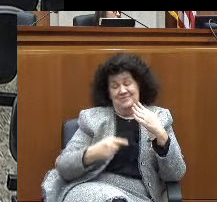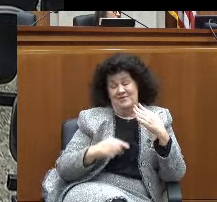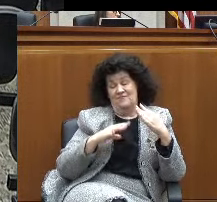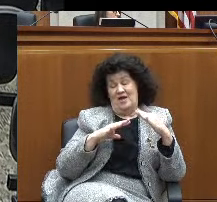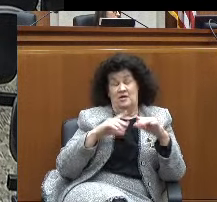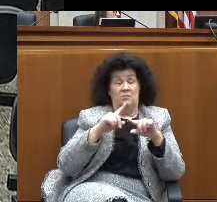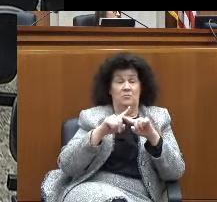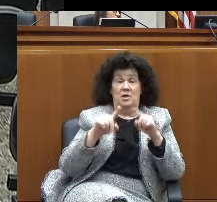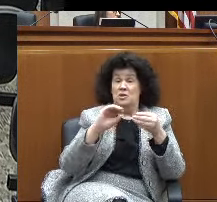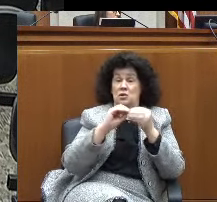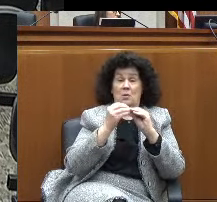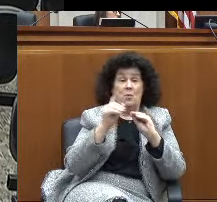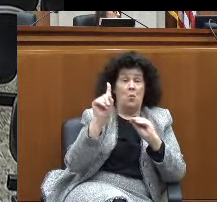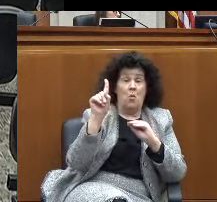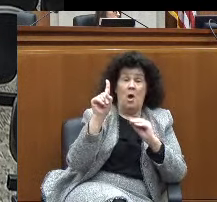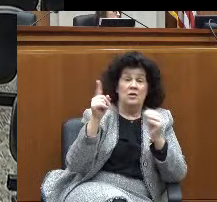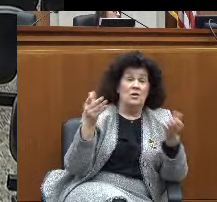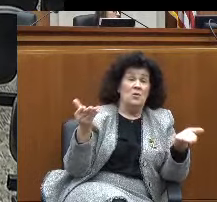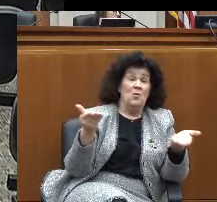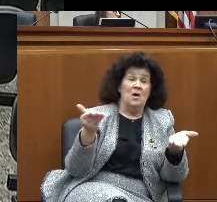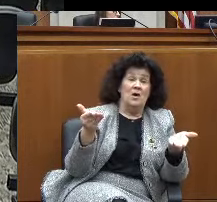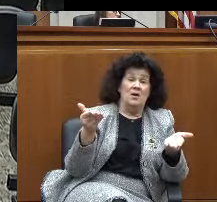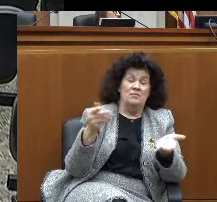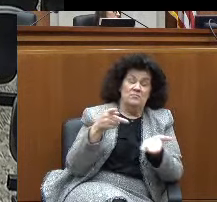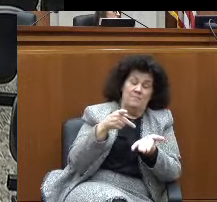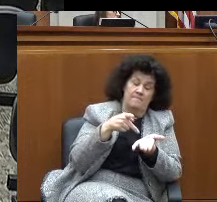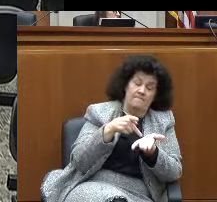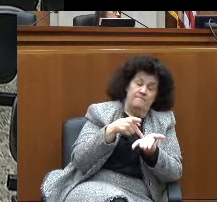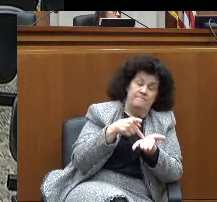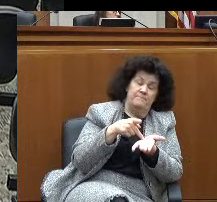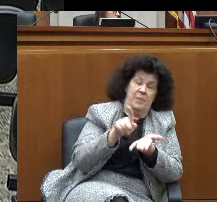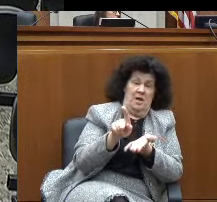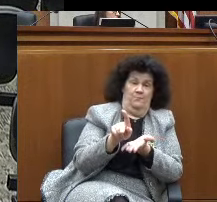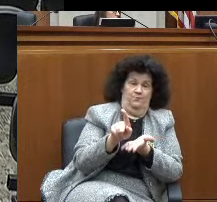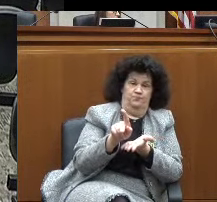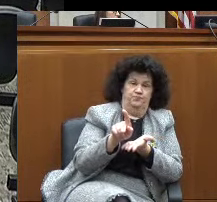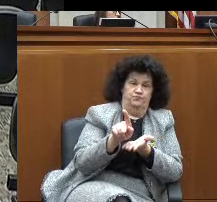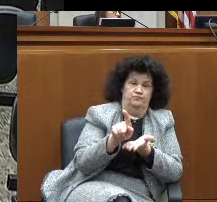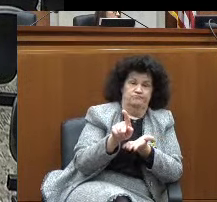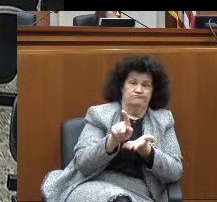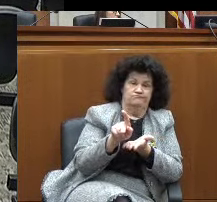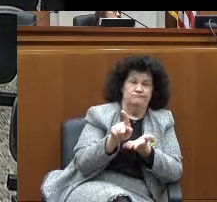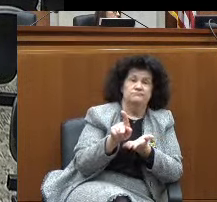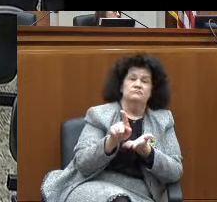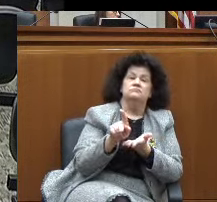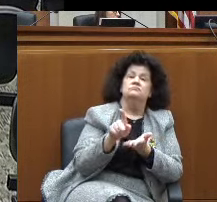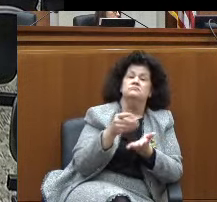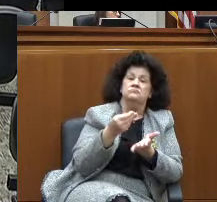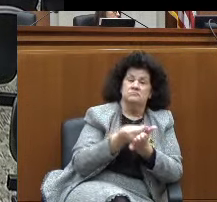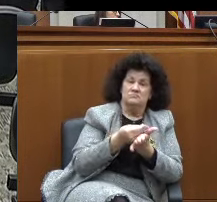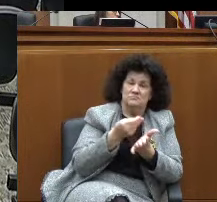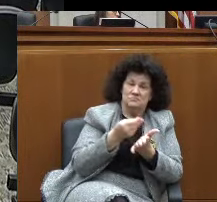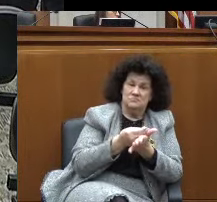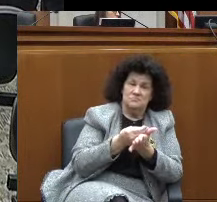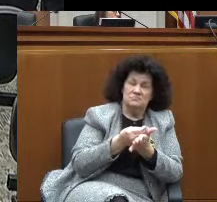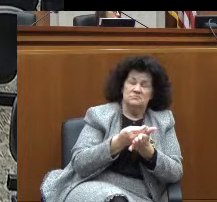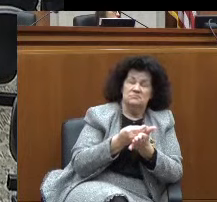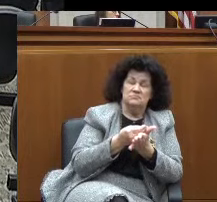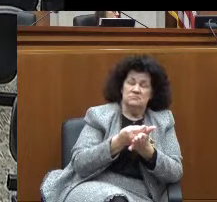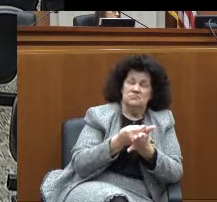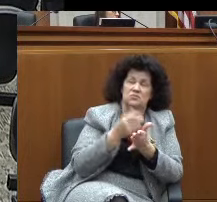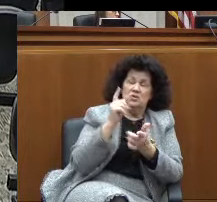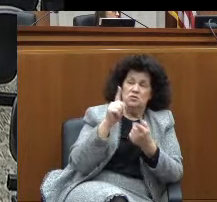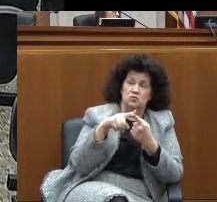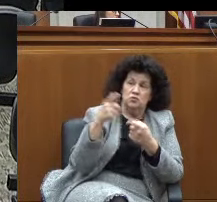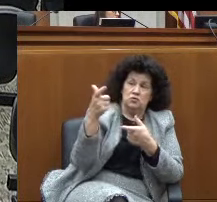the number one, I guess, in attracting new people coming in and keeping them beyond their